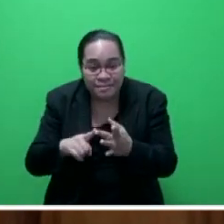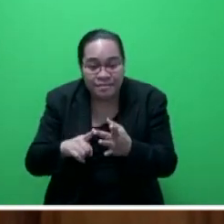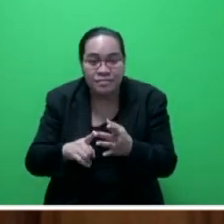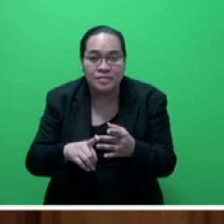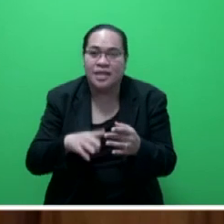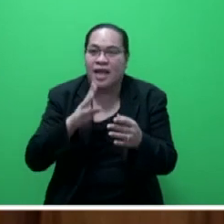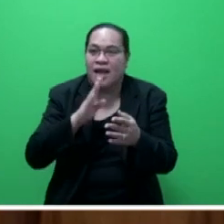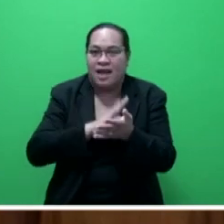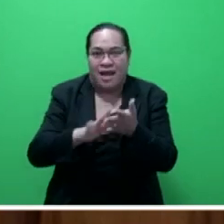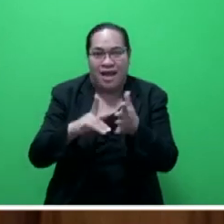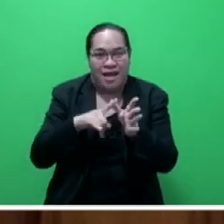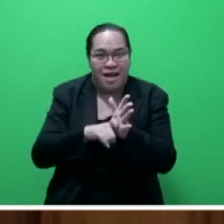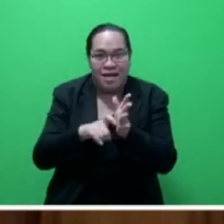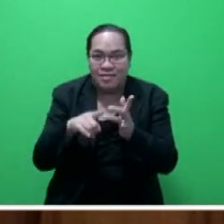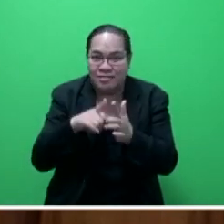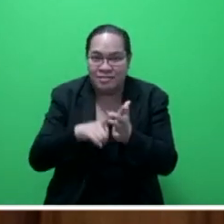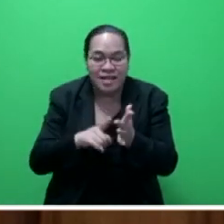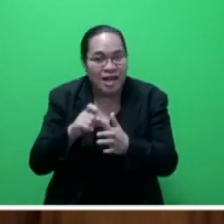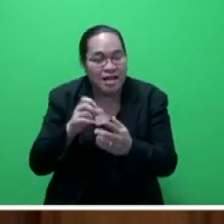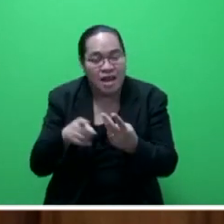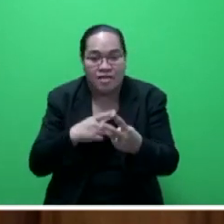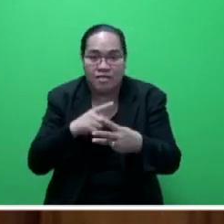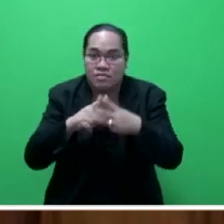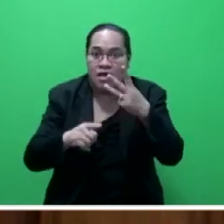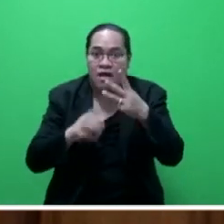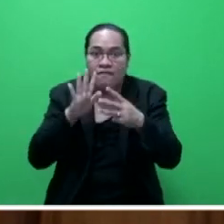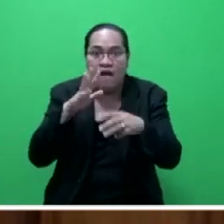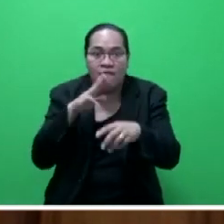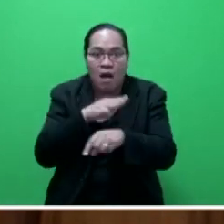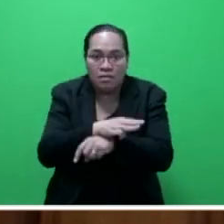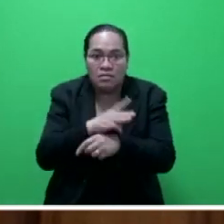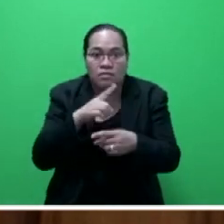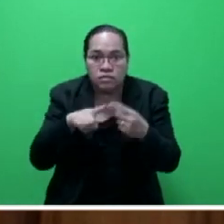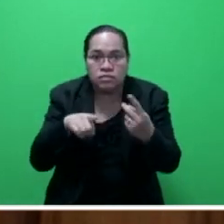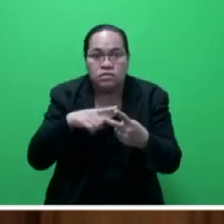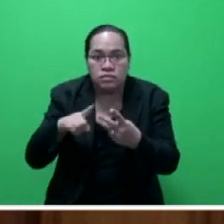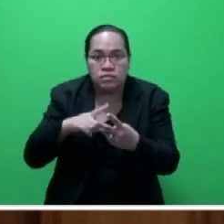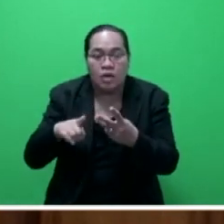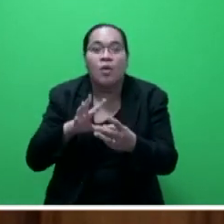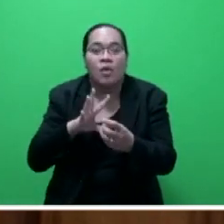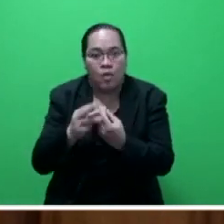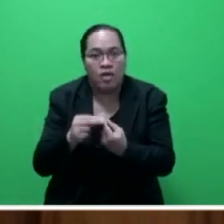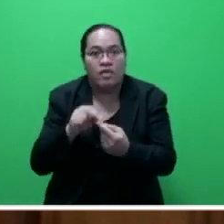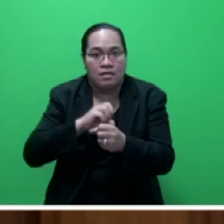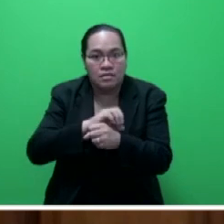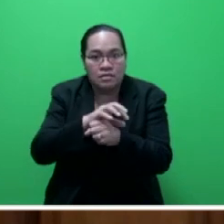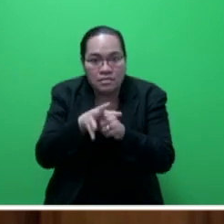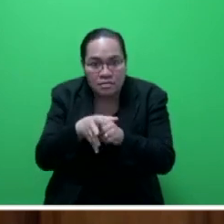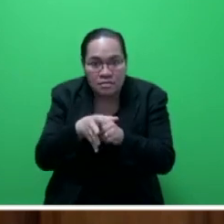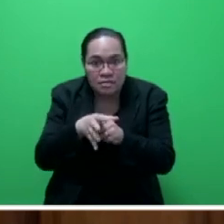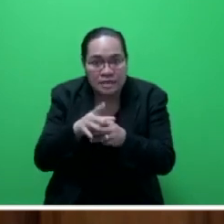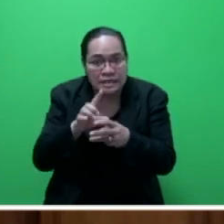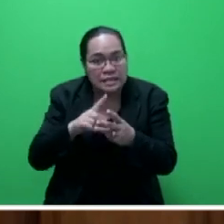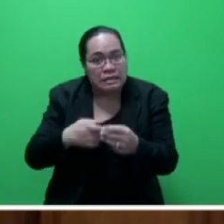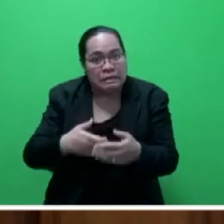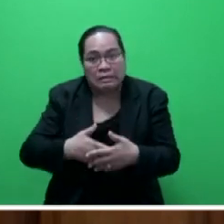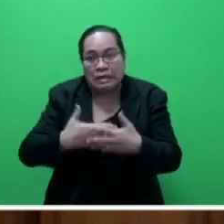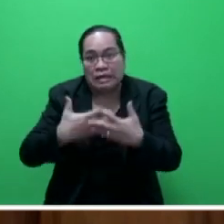months. Their cumulative impact, coupled with a global pandemic, is nothing short of